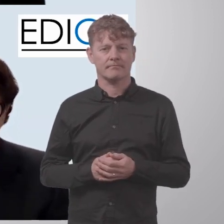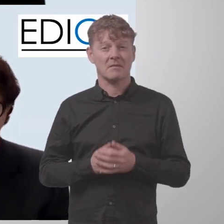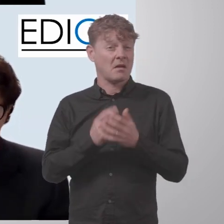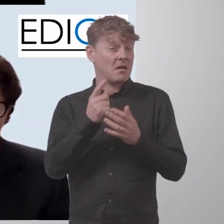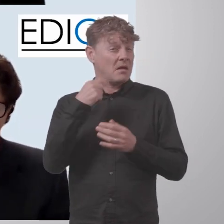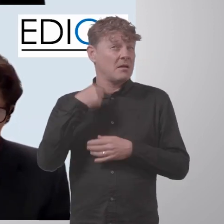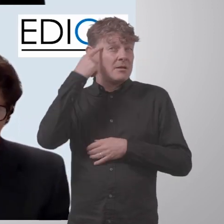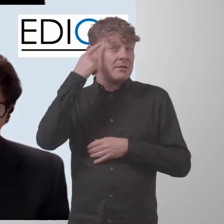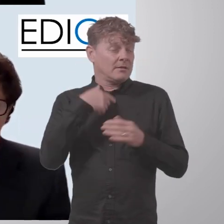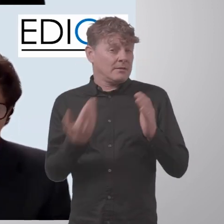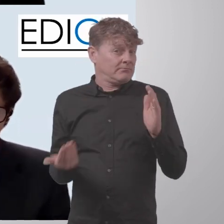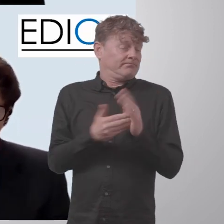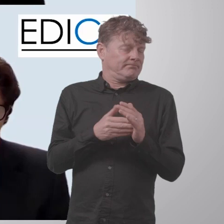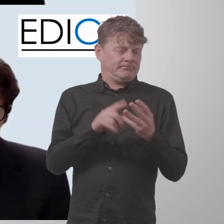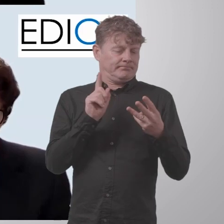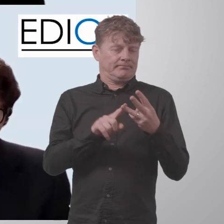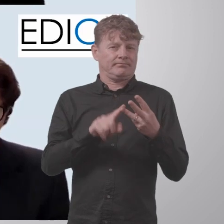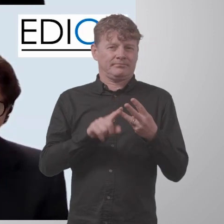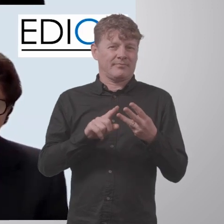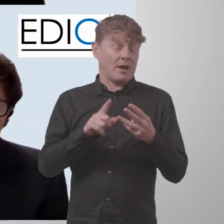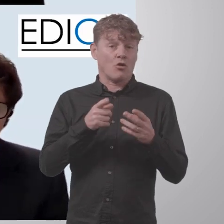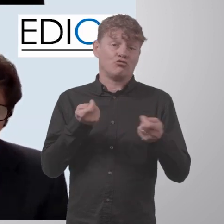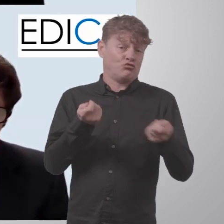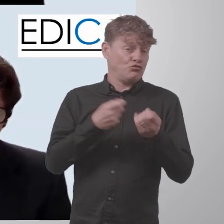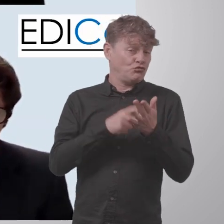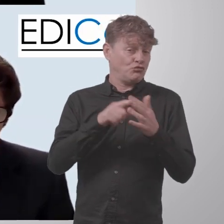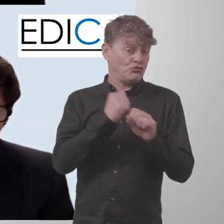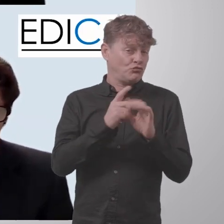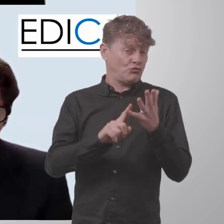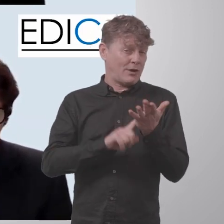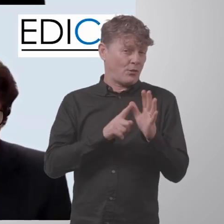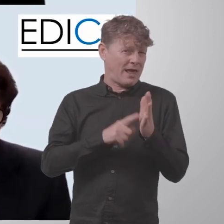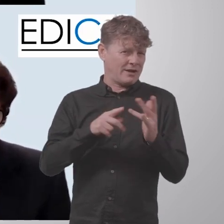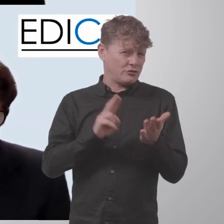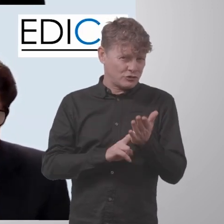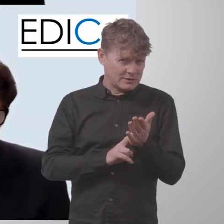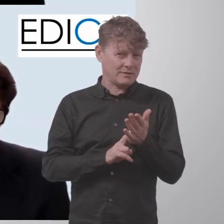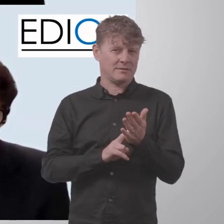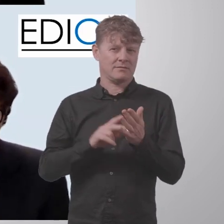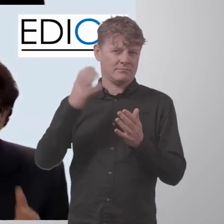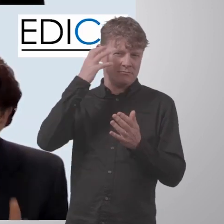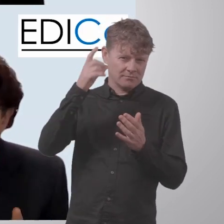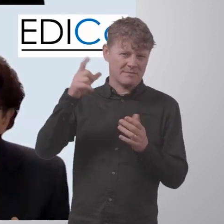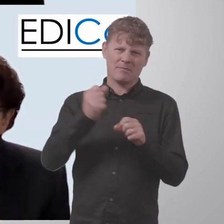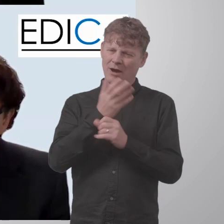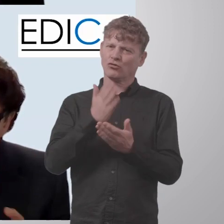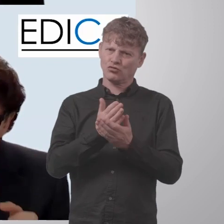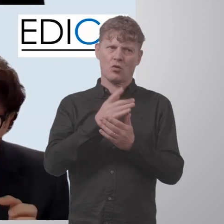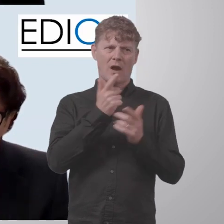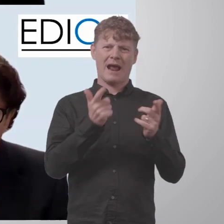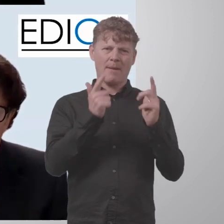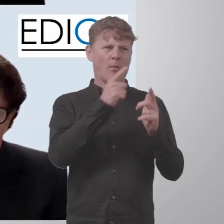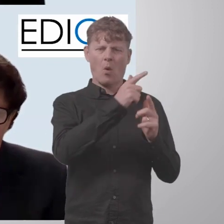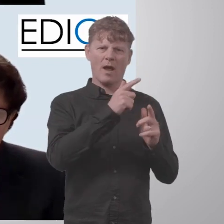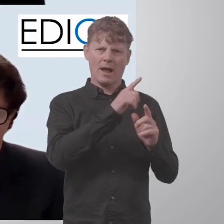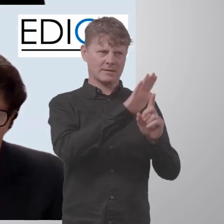to regulation and making sure that there's pressure applied on employers. I would say there are plenty